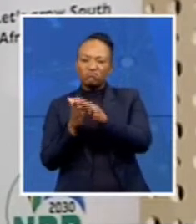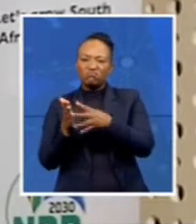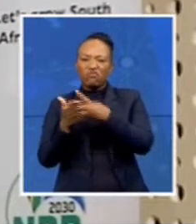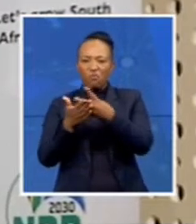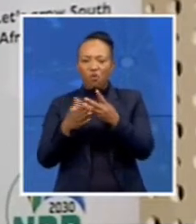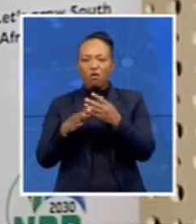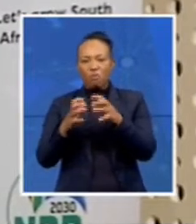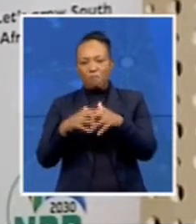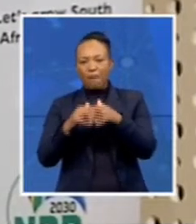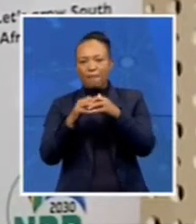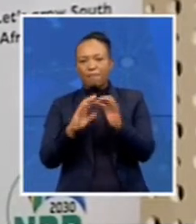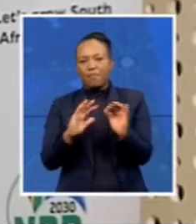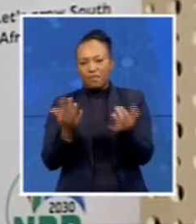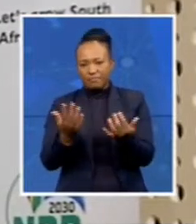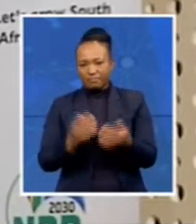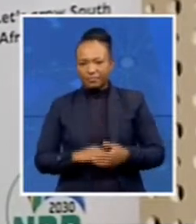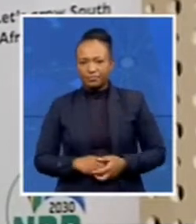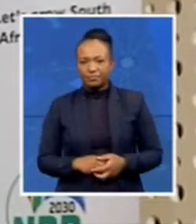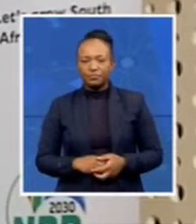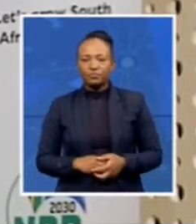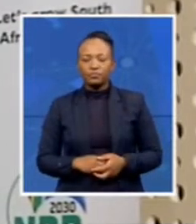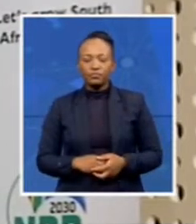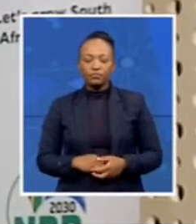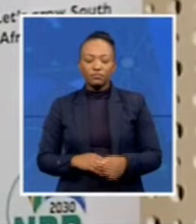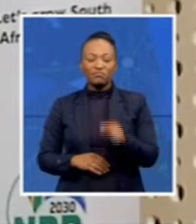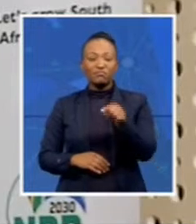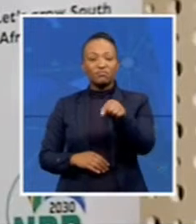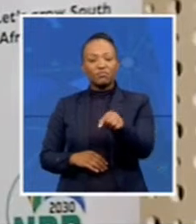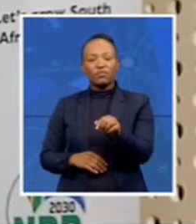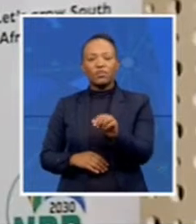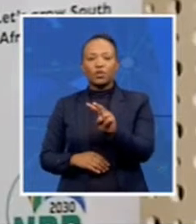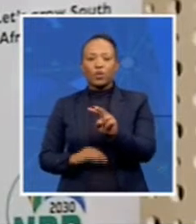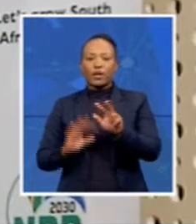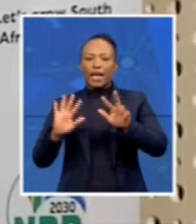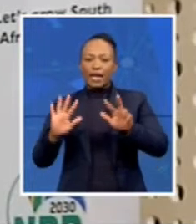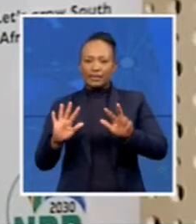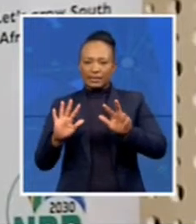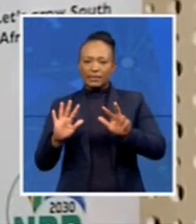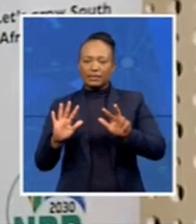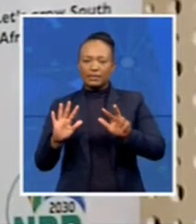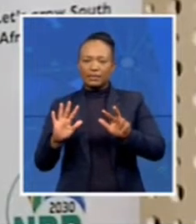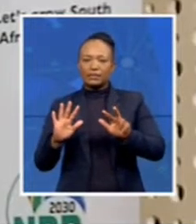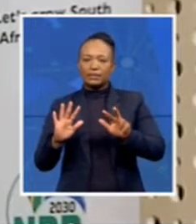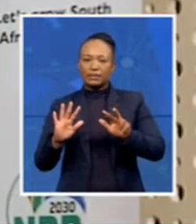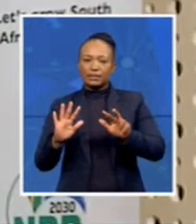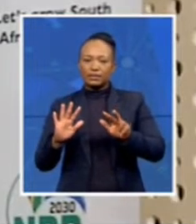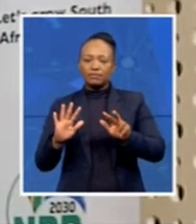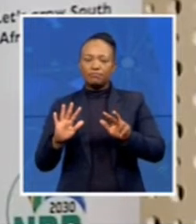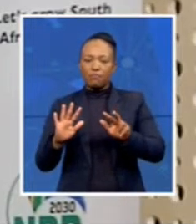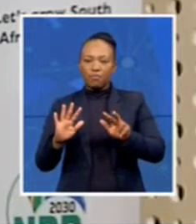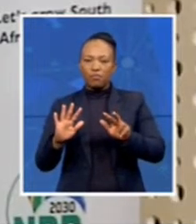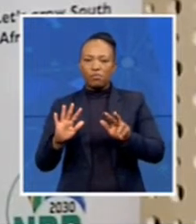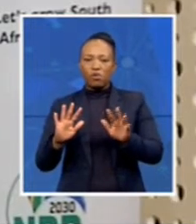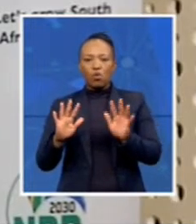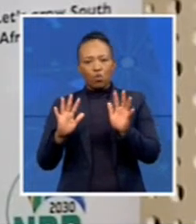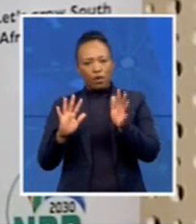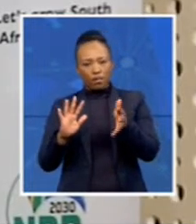will be receiving a comprehensive implementation